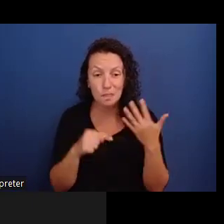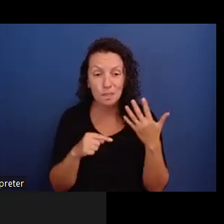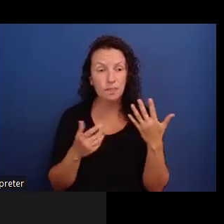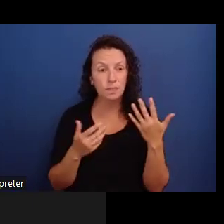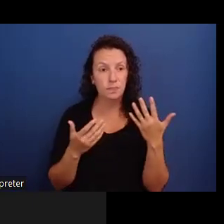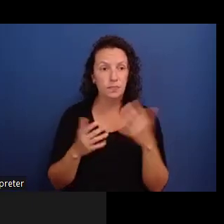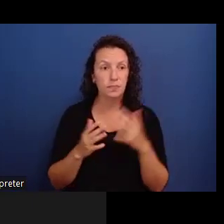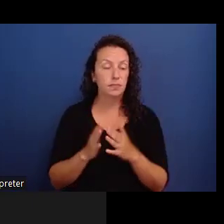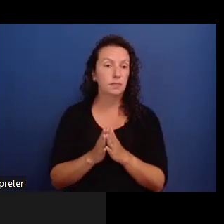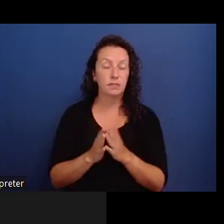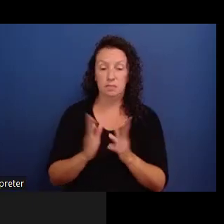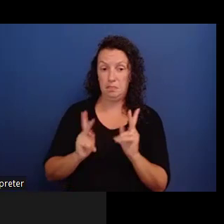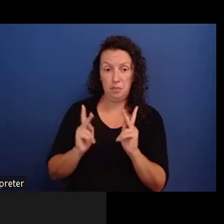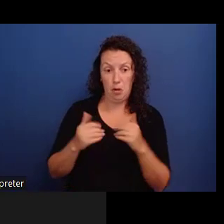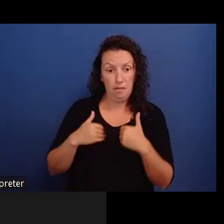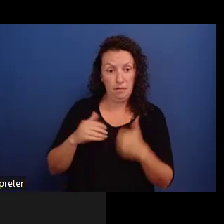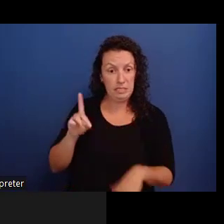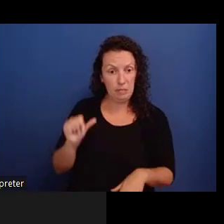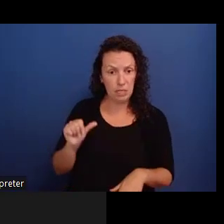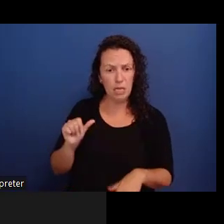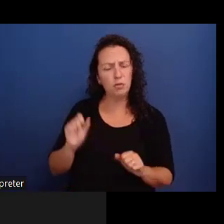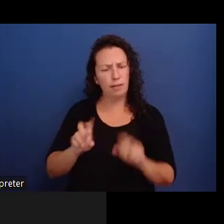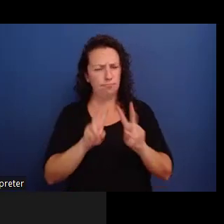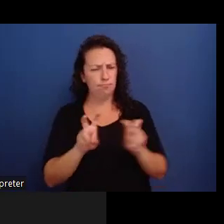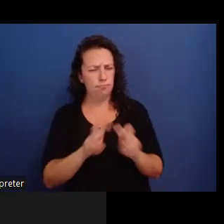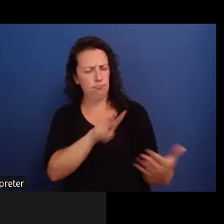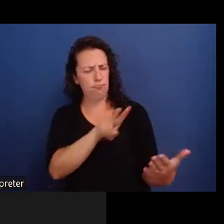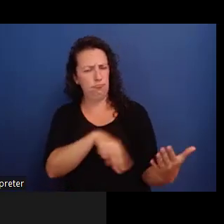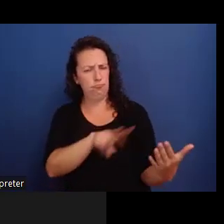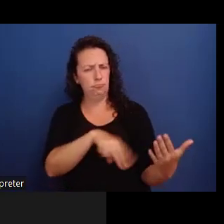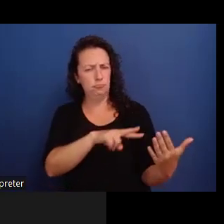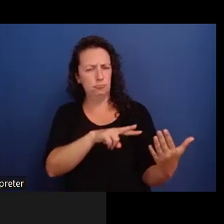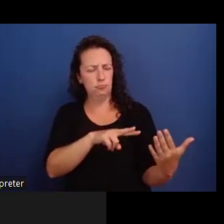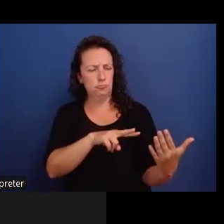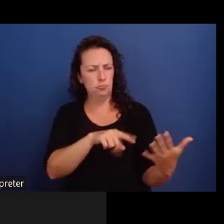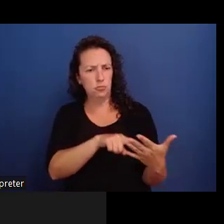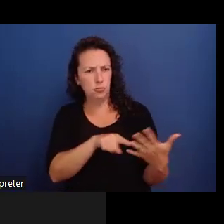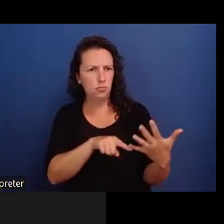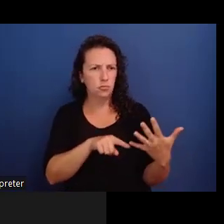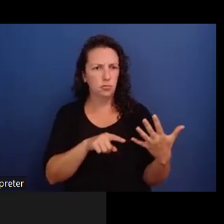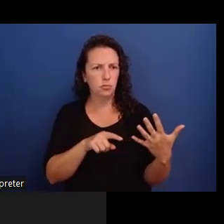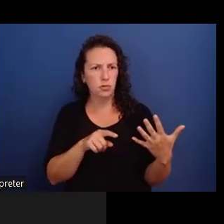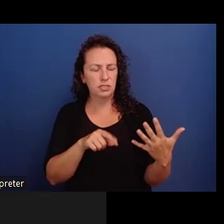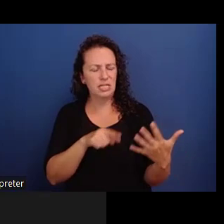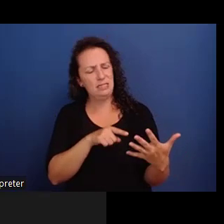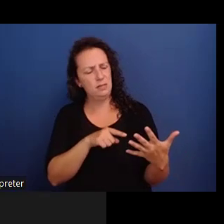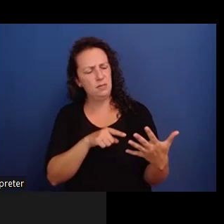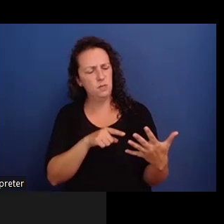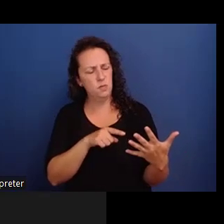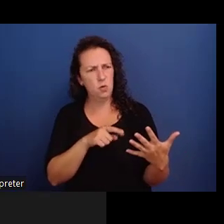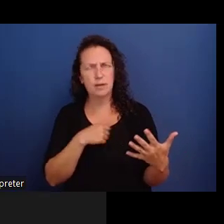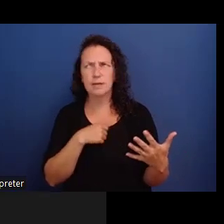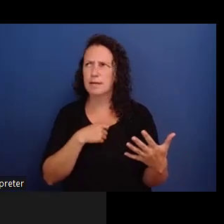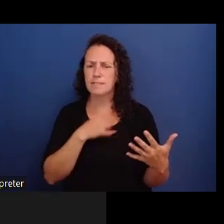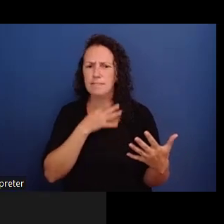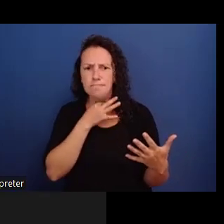folks who have disabilities, you can decide like, okay, is you can do some more checking if you don't know off the top of your head, is